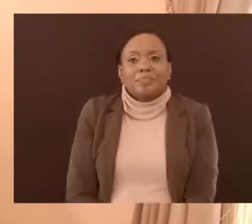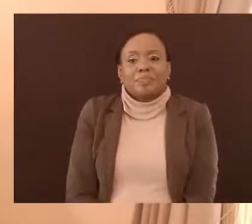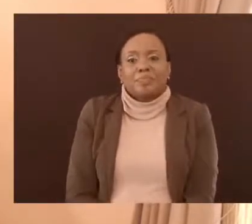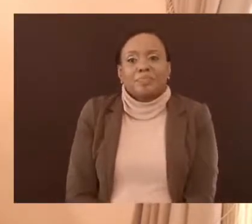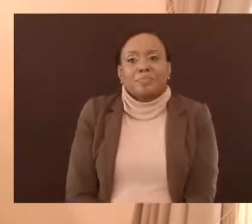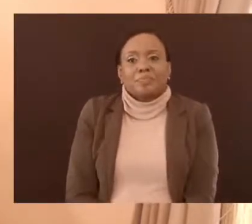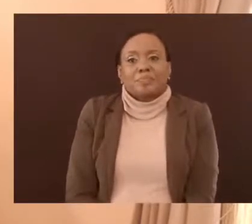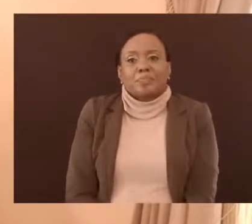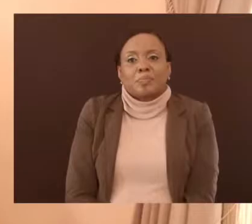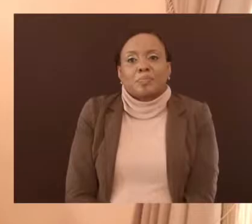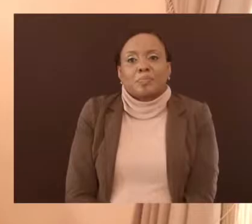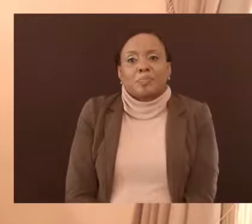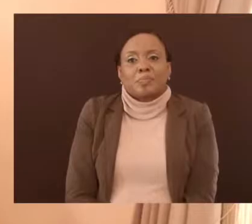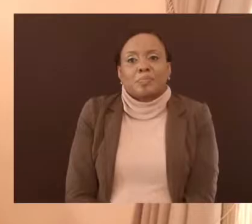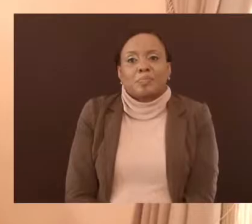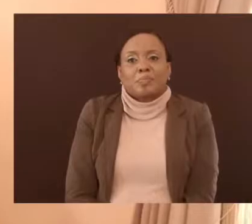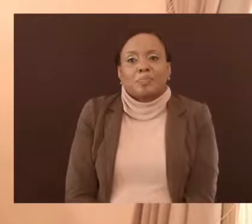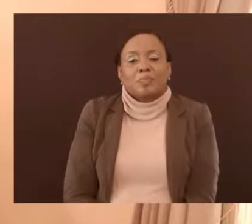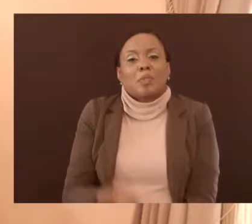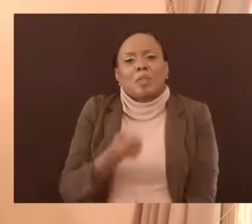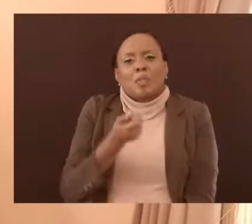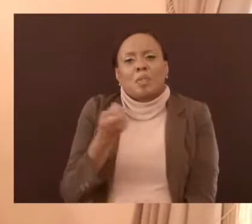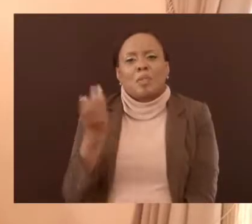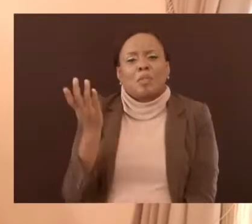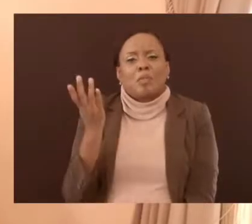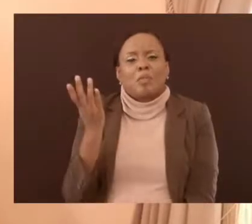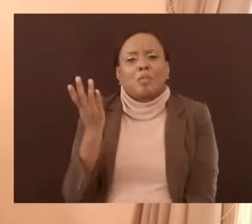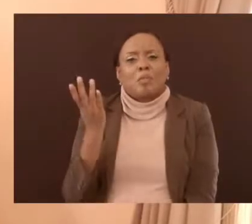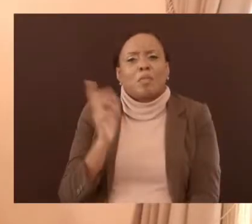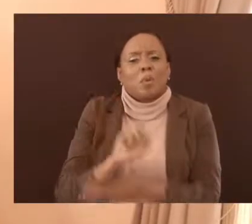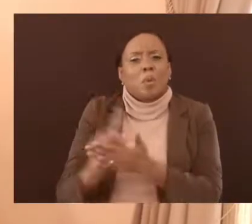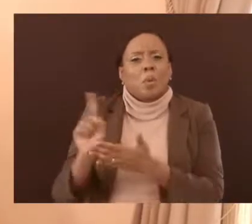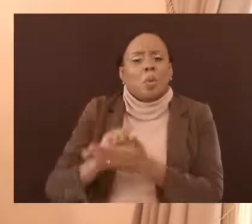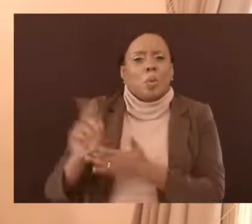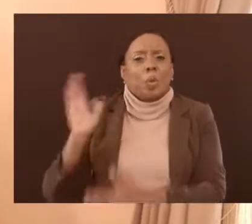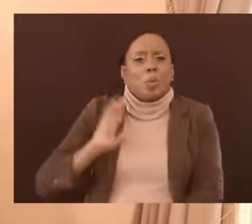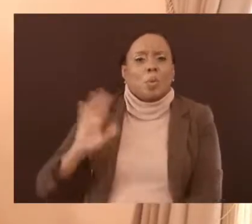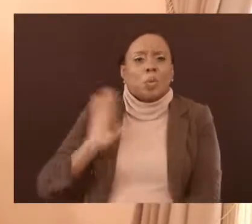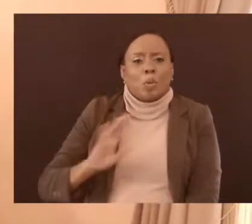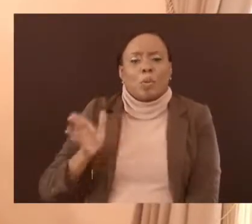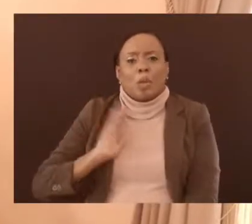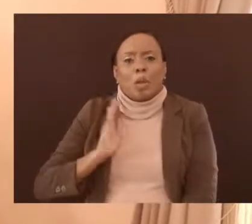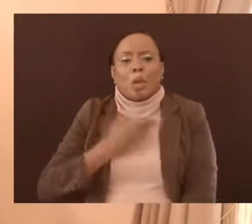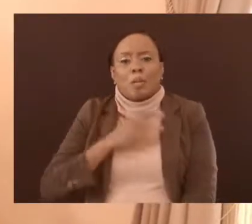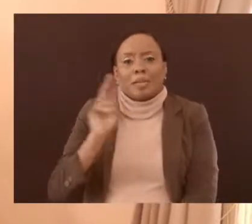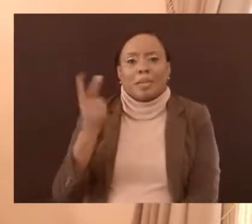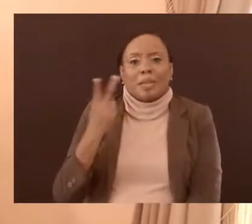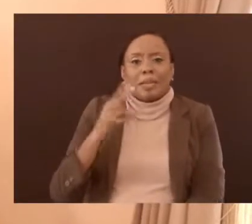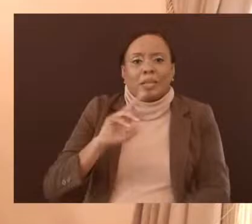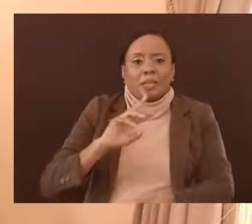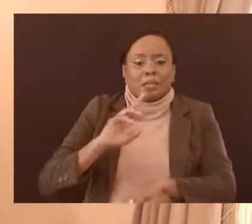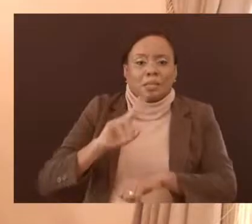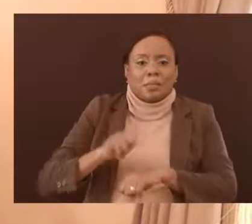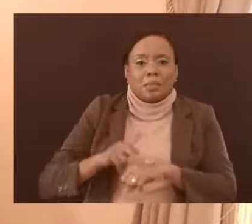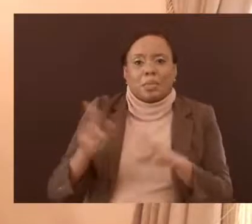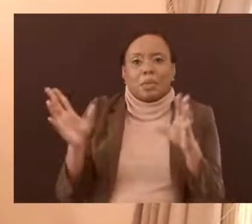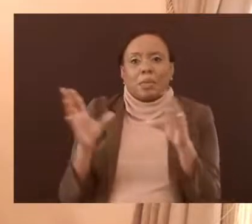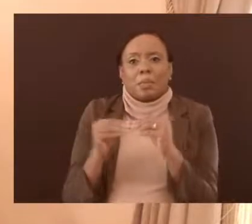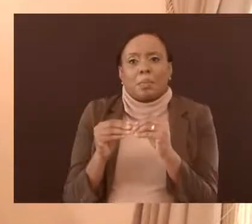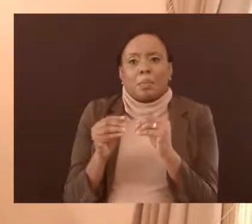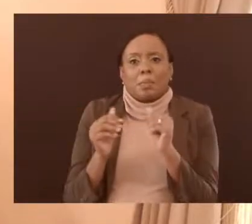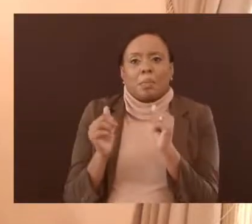our secondary principals meet with the new executive director of the Barbados Industrial